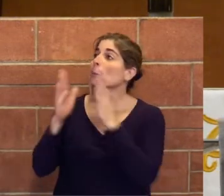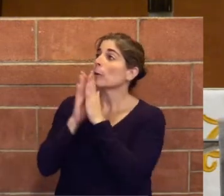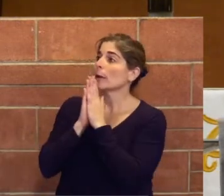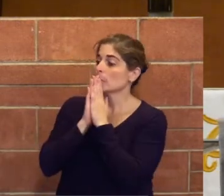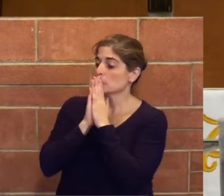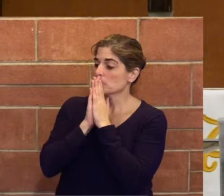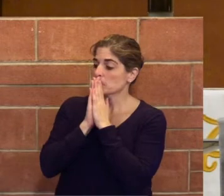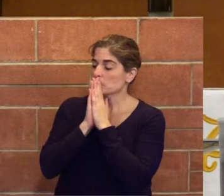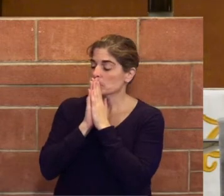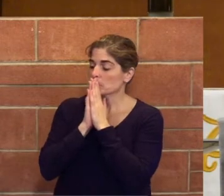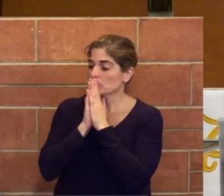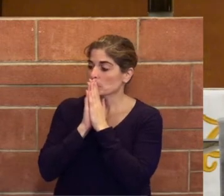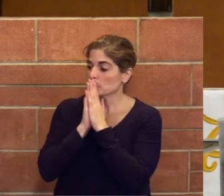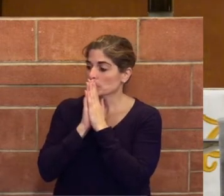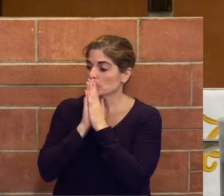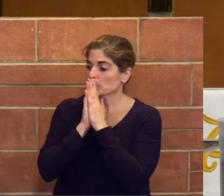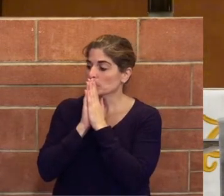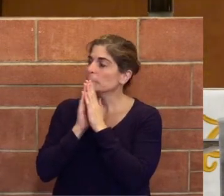pray.